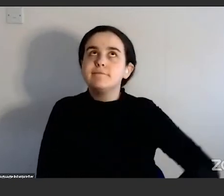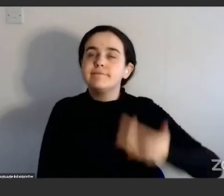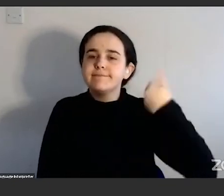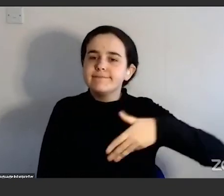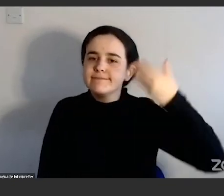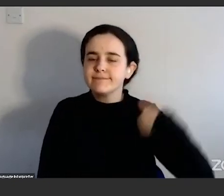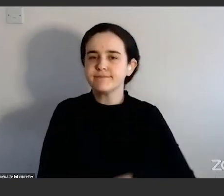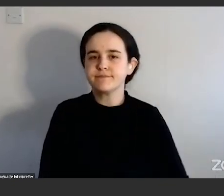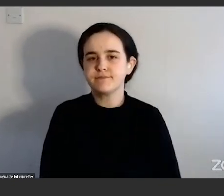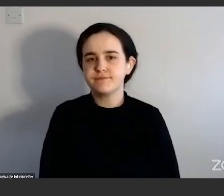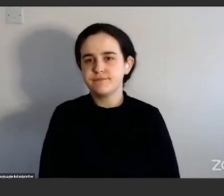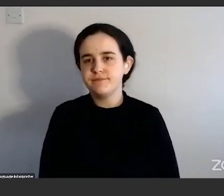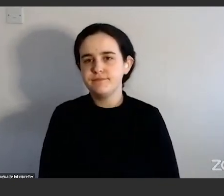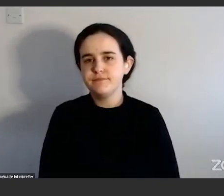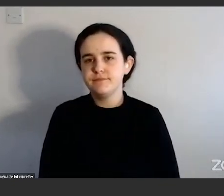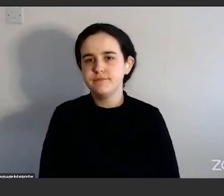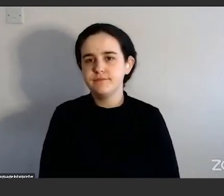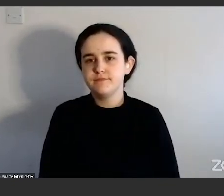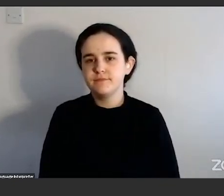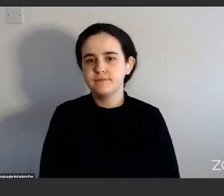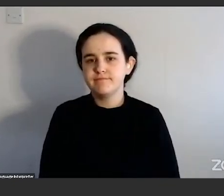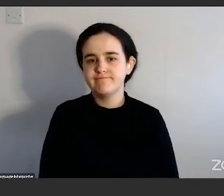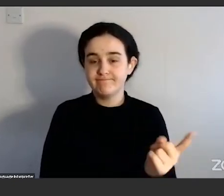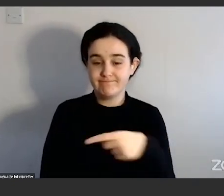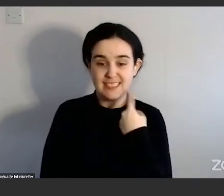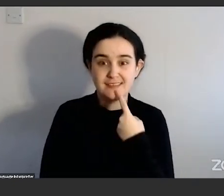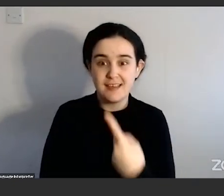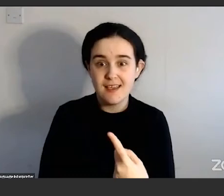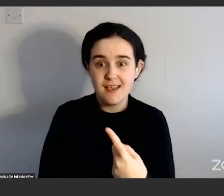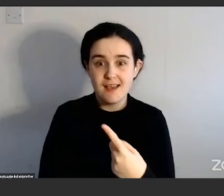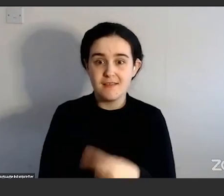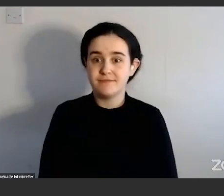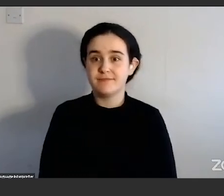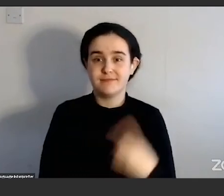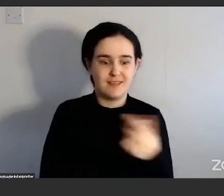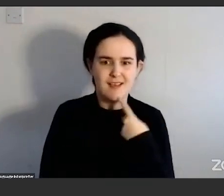They can say it all sounds crazy.